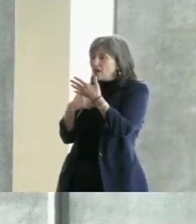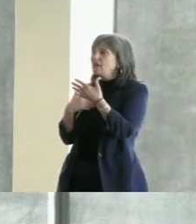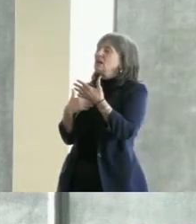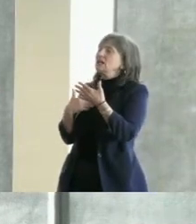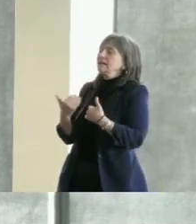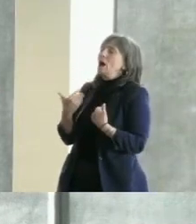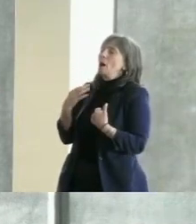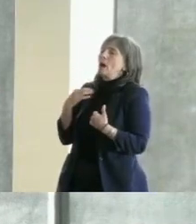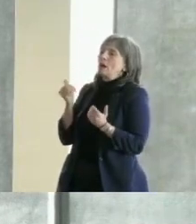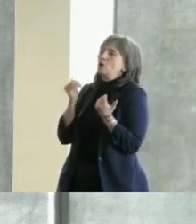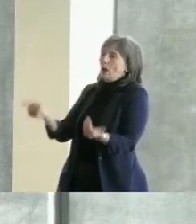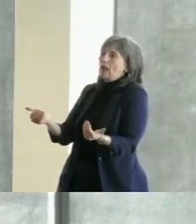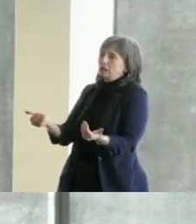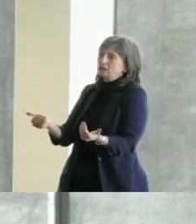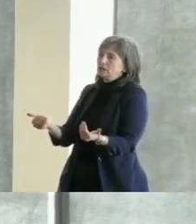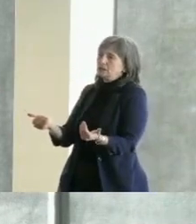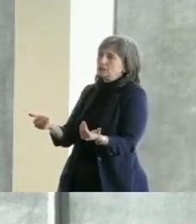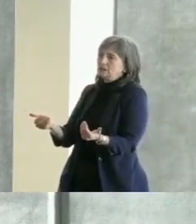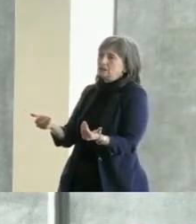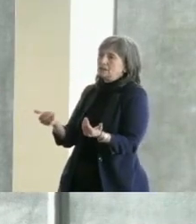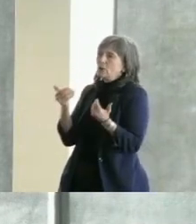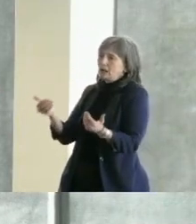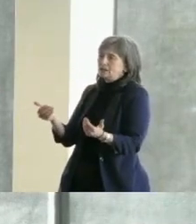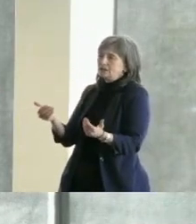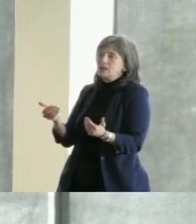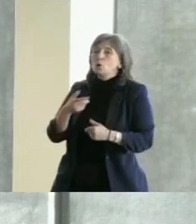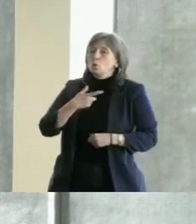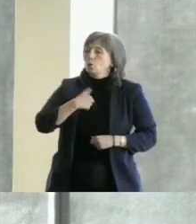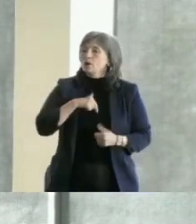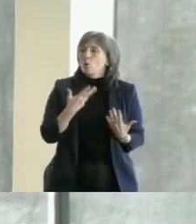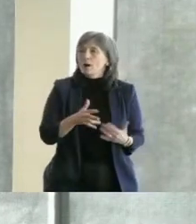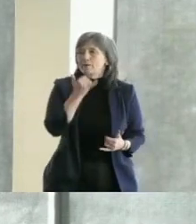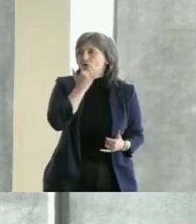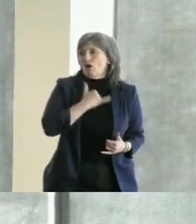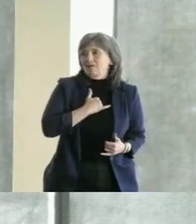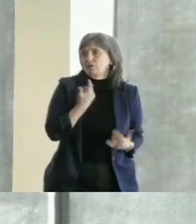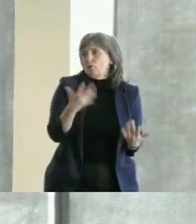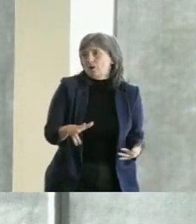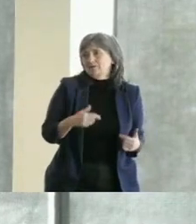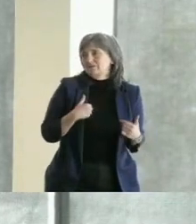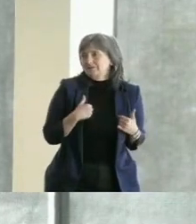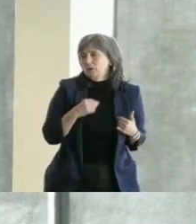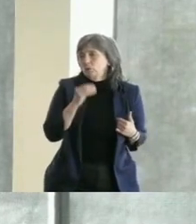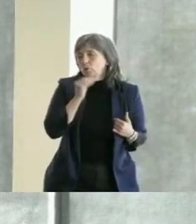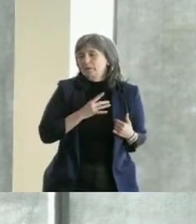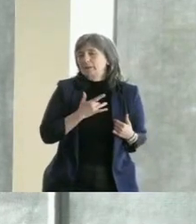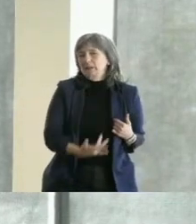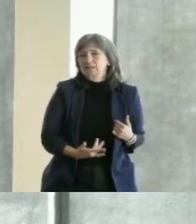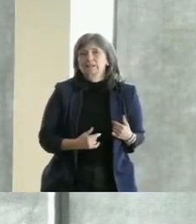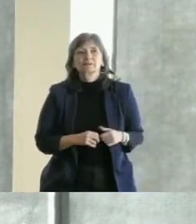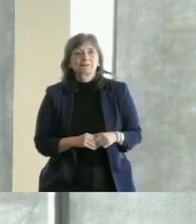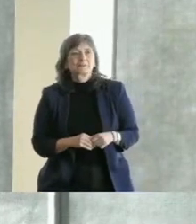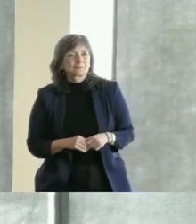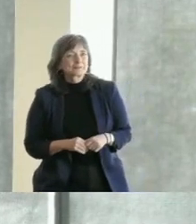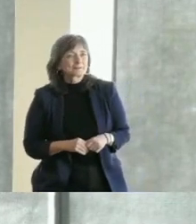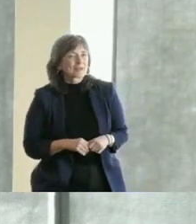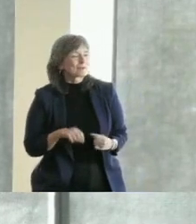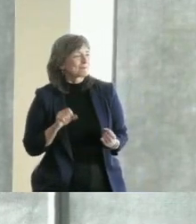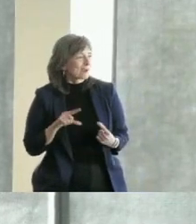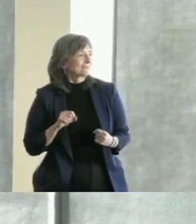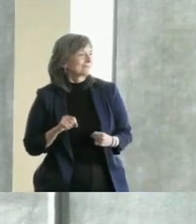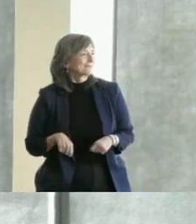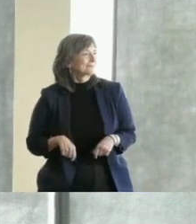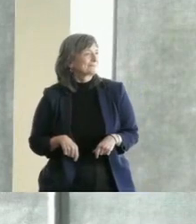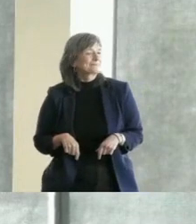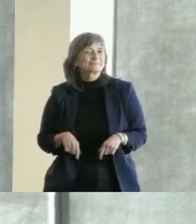qualifications, because we don't want to miss out. Okay, Laura Bell is next, and then the woman down over on the other side.